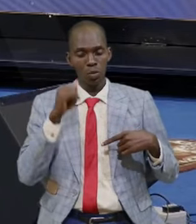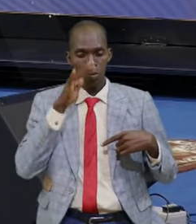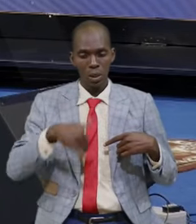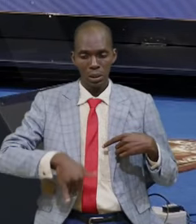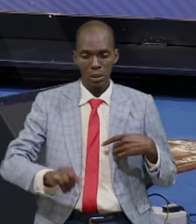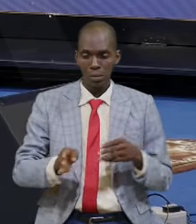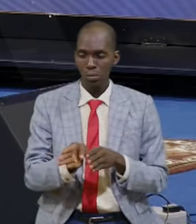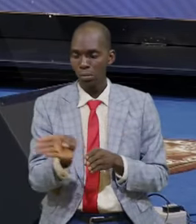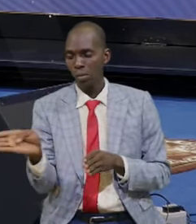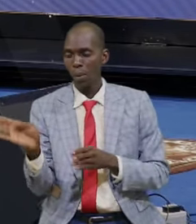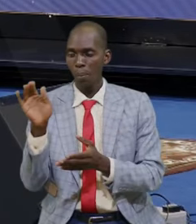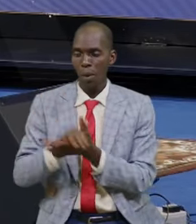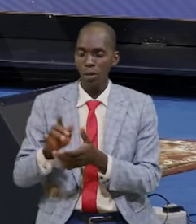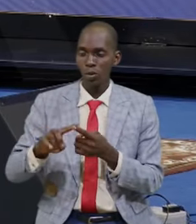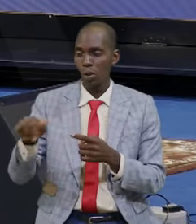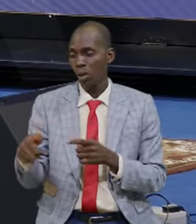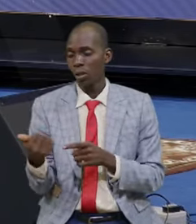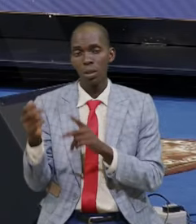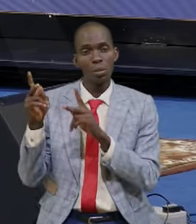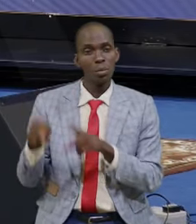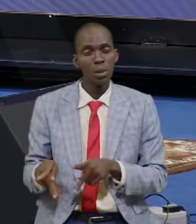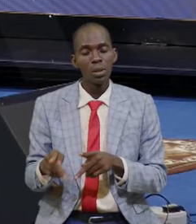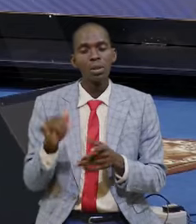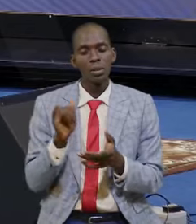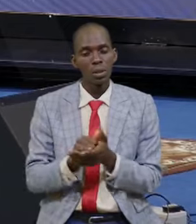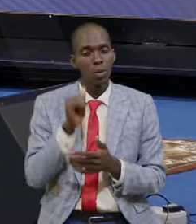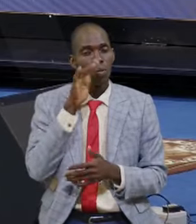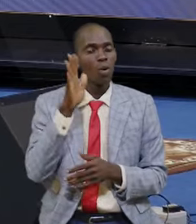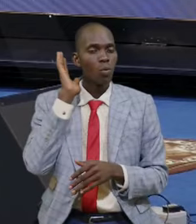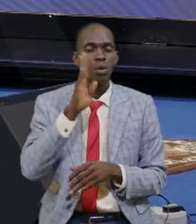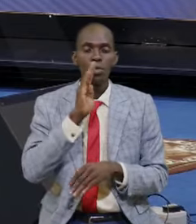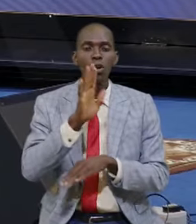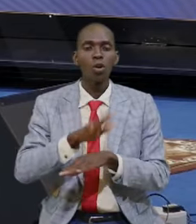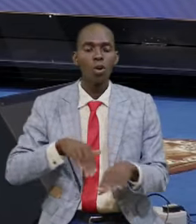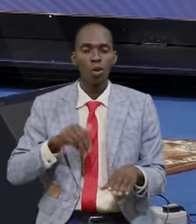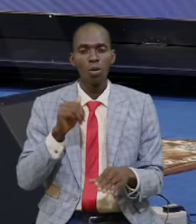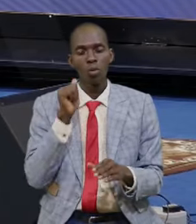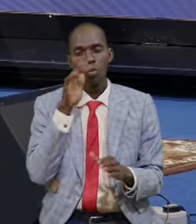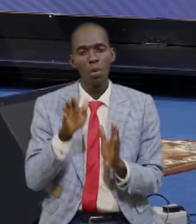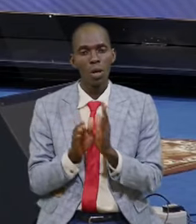man, she shall be called an adulteress. But